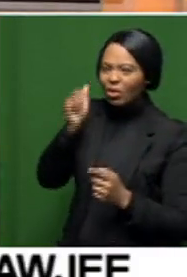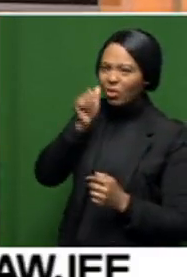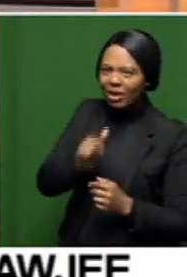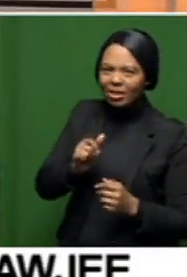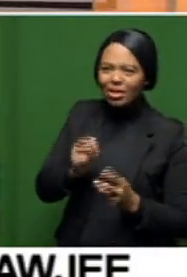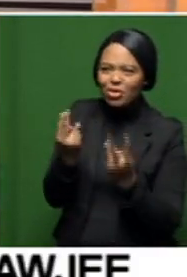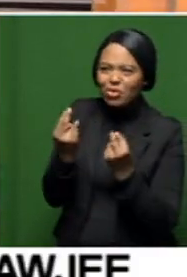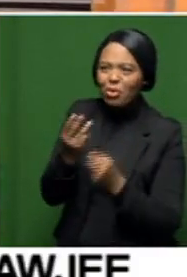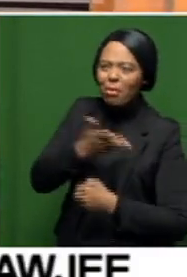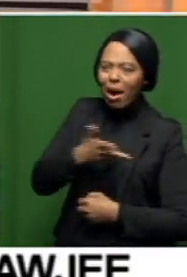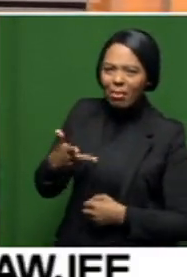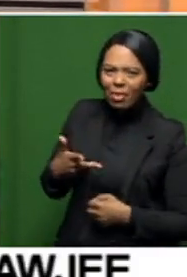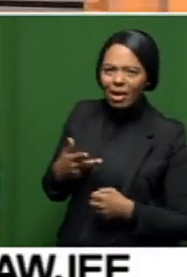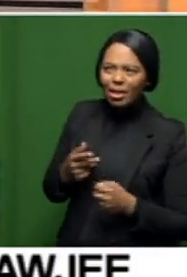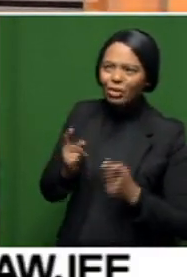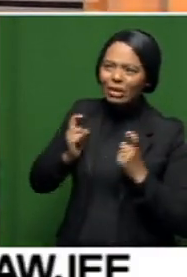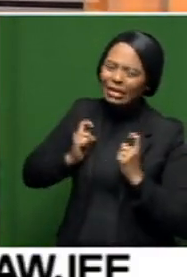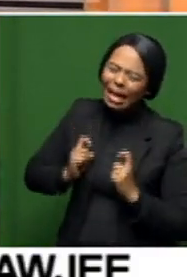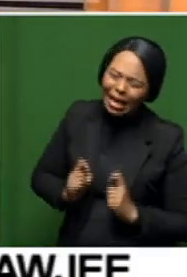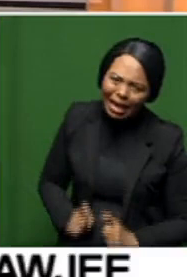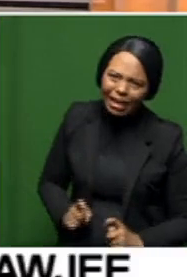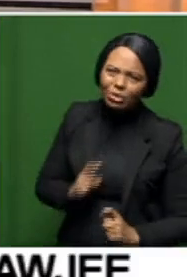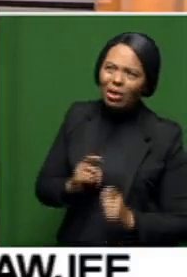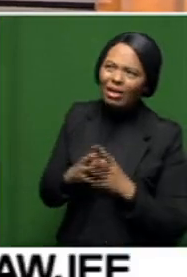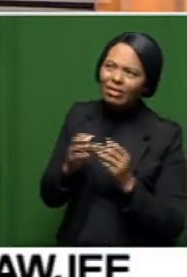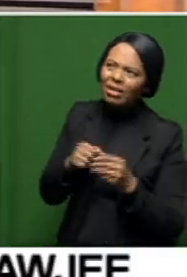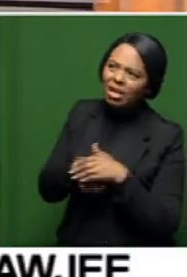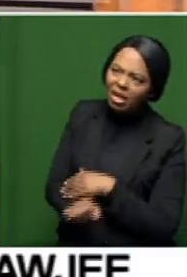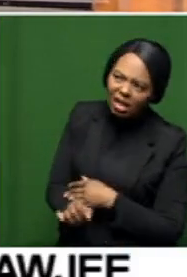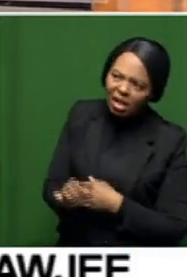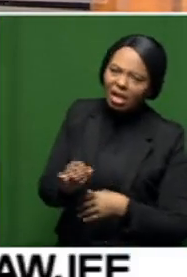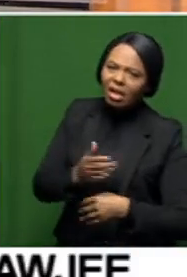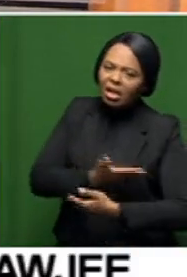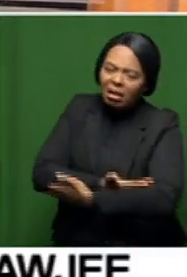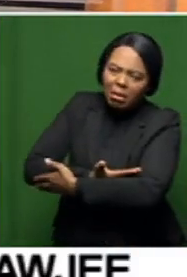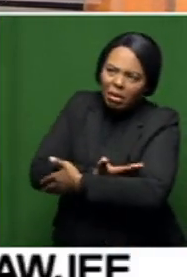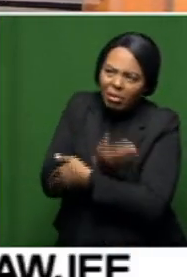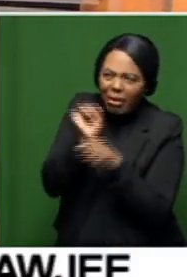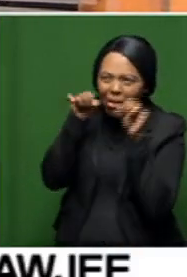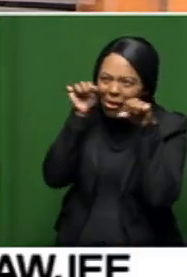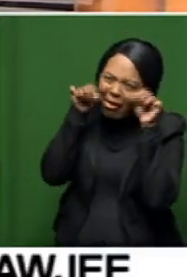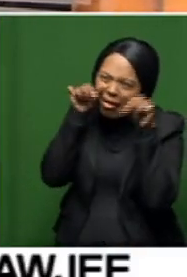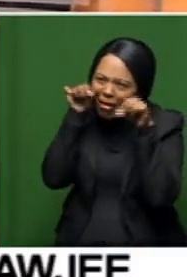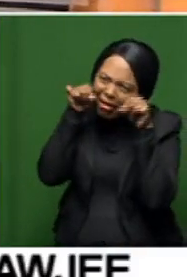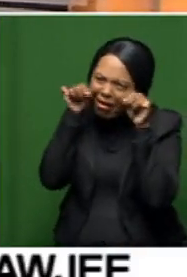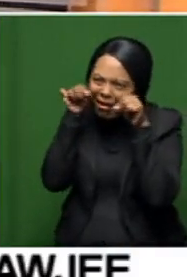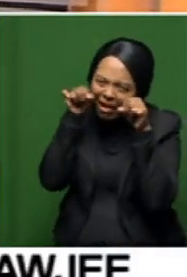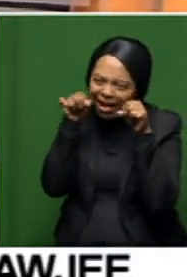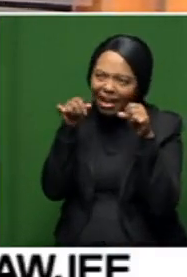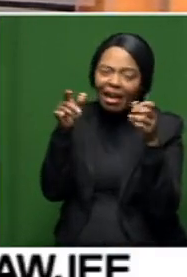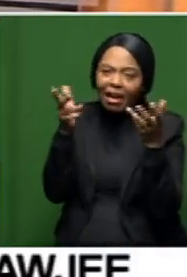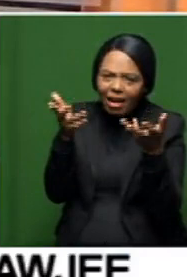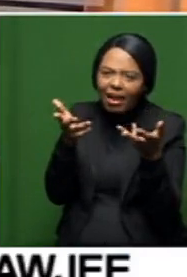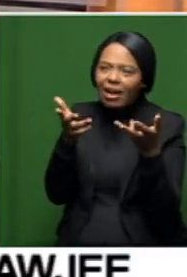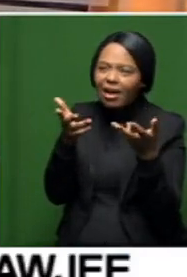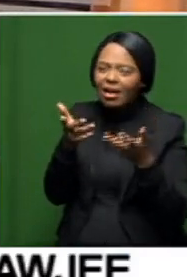are tired. Honestly, you're tired, and you don't feel like seeing this little person. They're not cute at that time. No, and